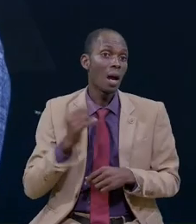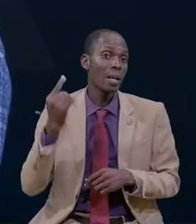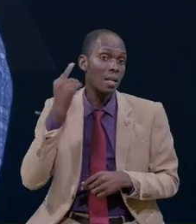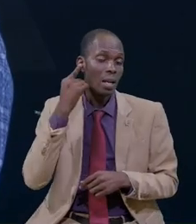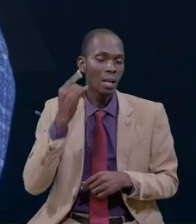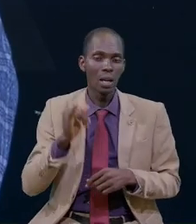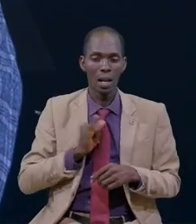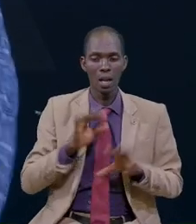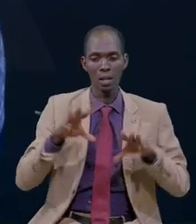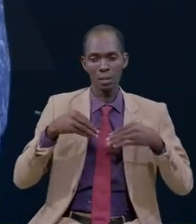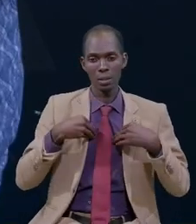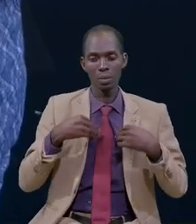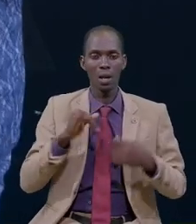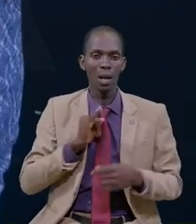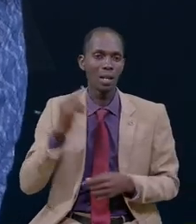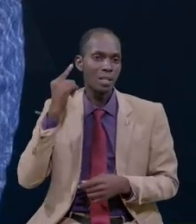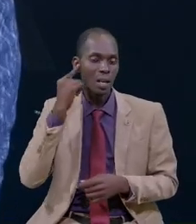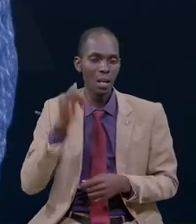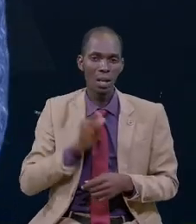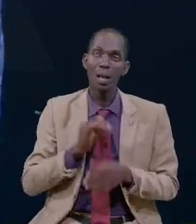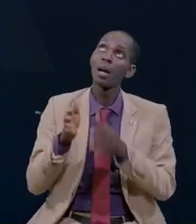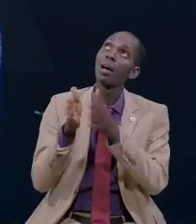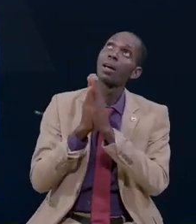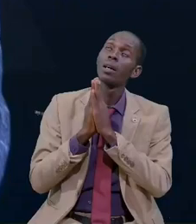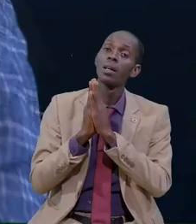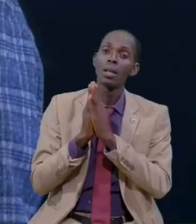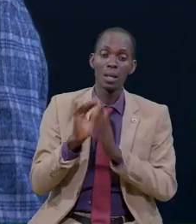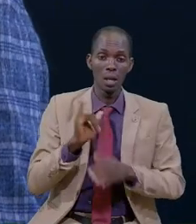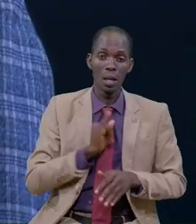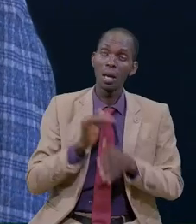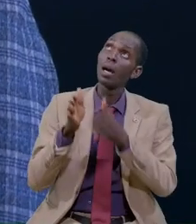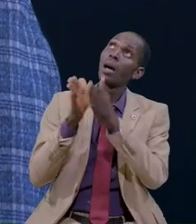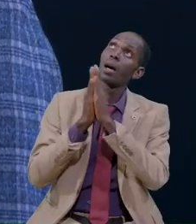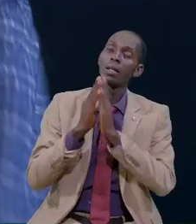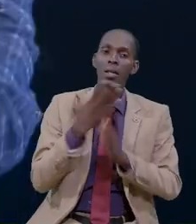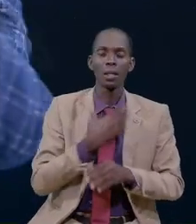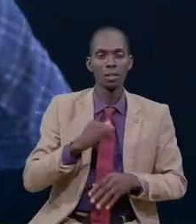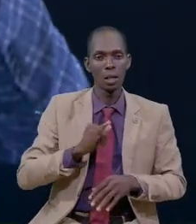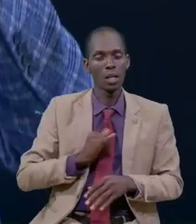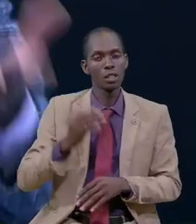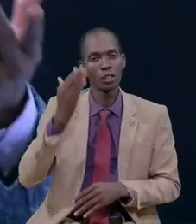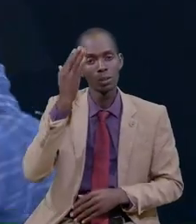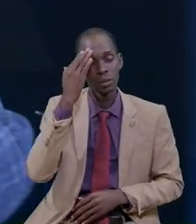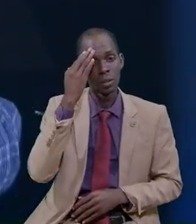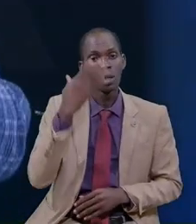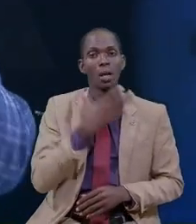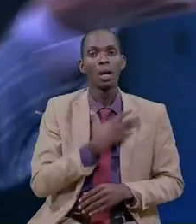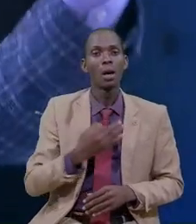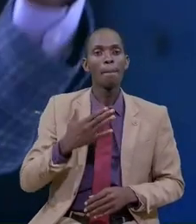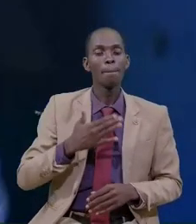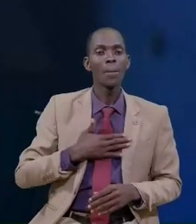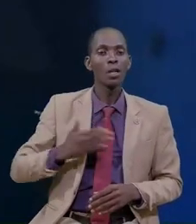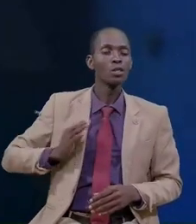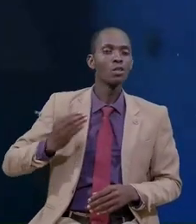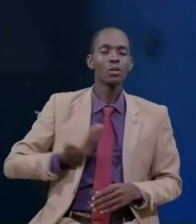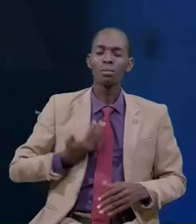ask. J'entends, je demande. I ask and I acknowledge. Je reconnais et and j'accepte. My soul